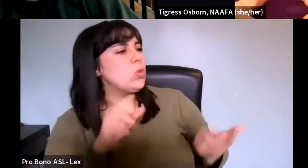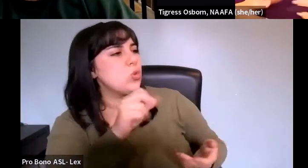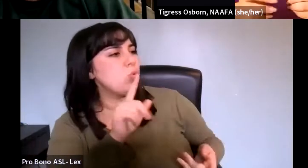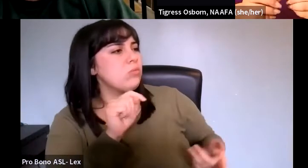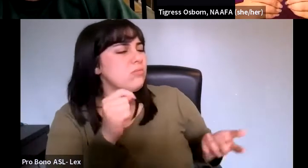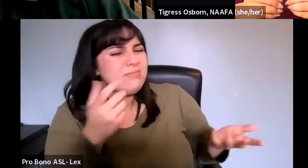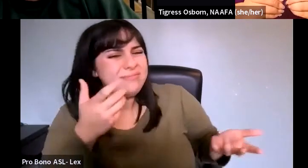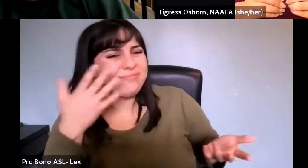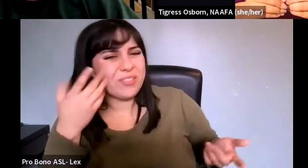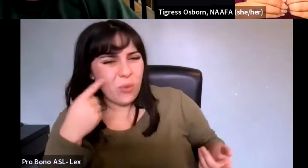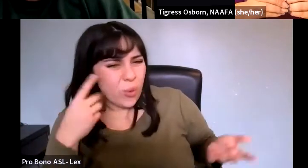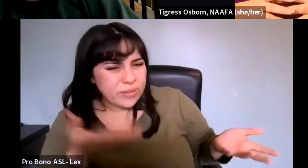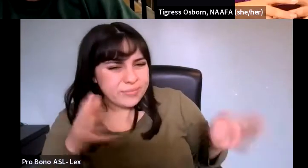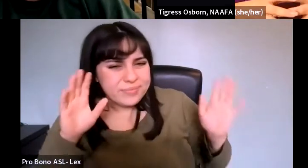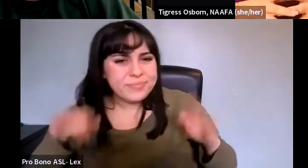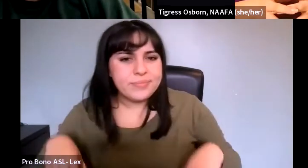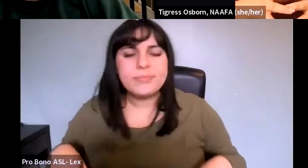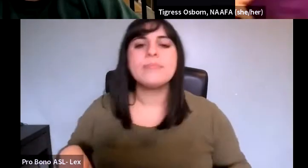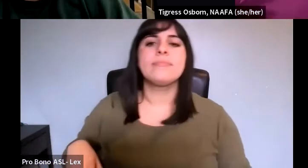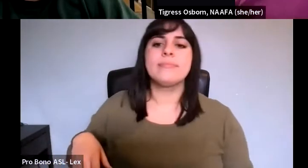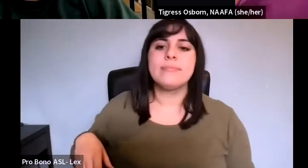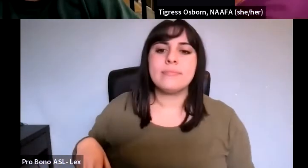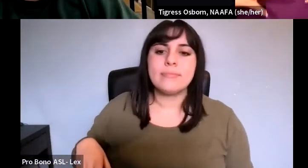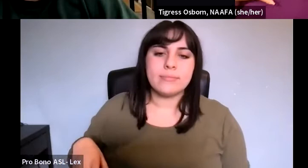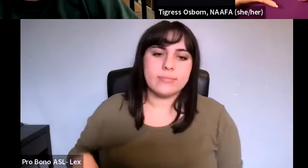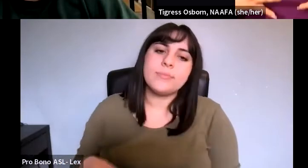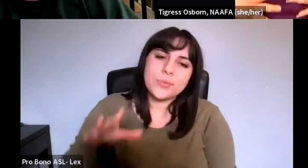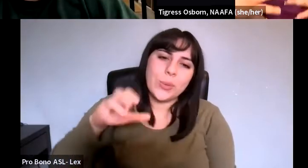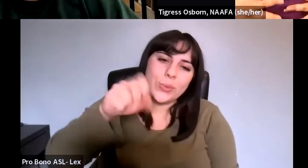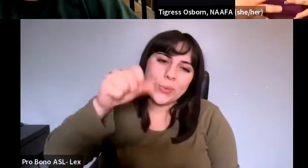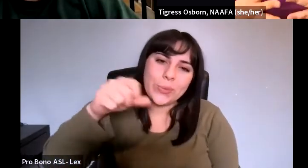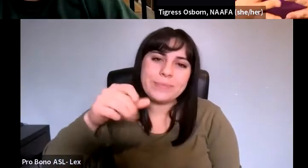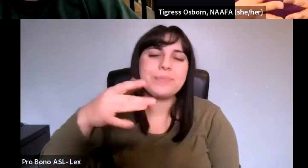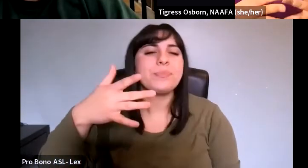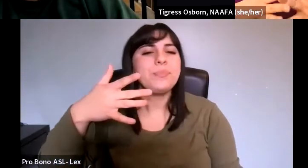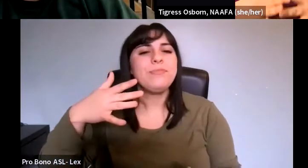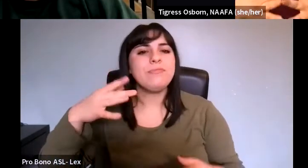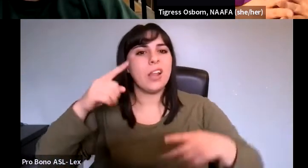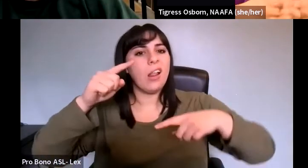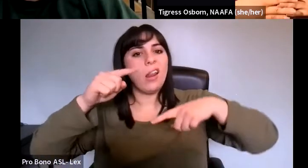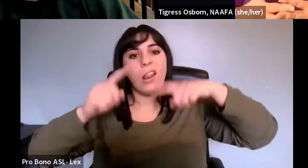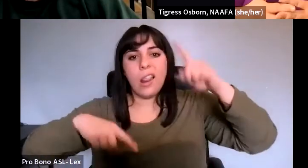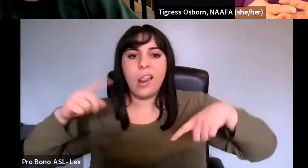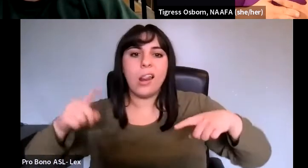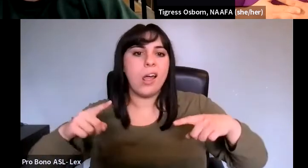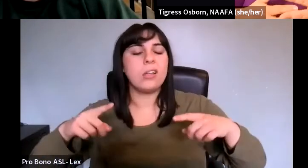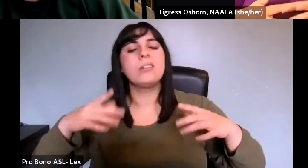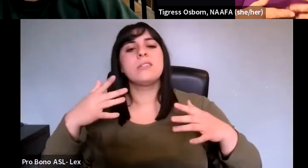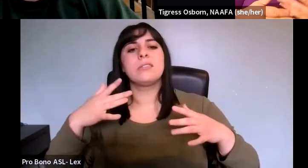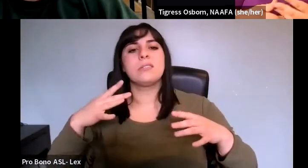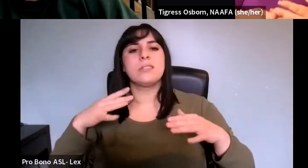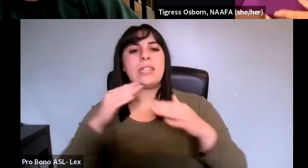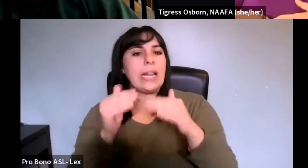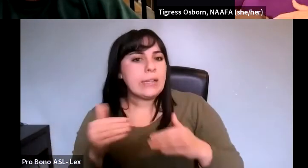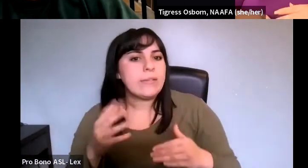So the issue of, like, the range of fatness and how it affects us in the physical world and how it affects us in terms